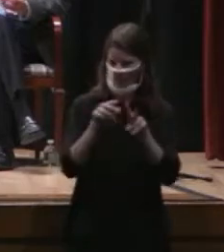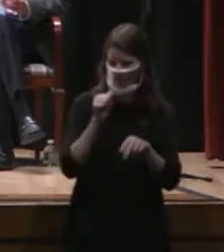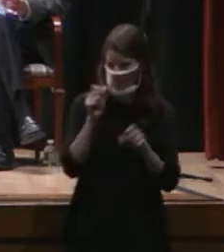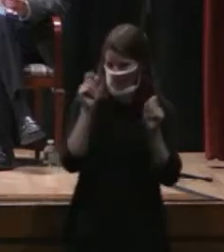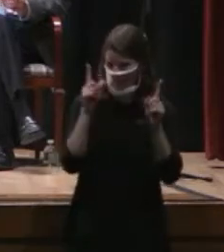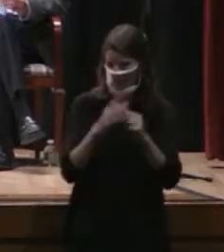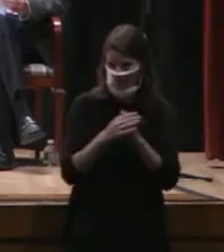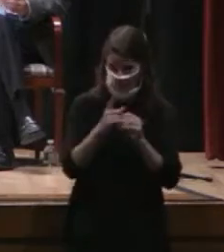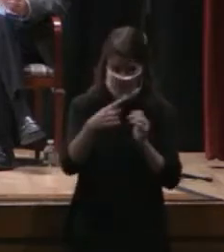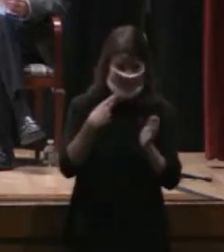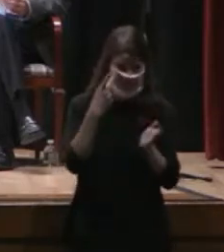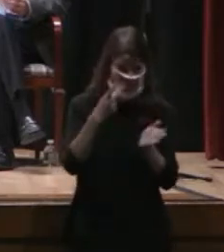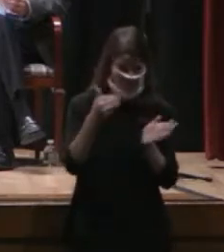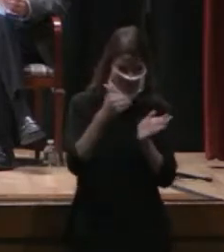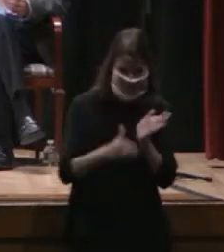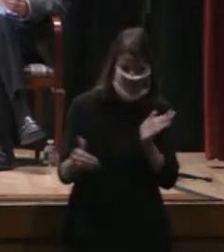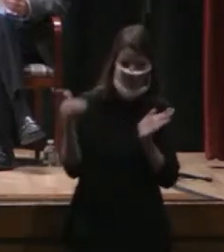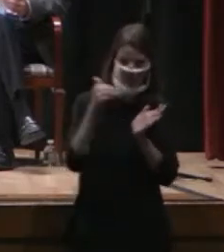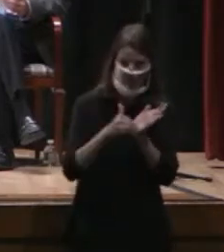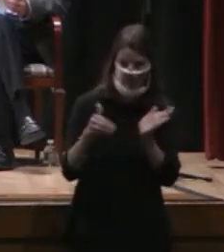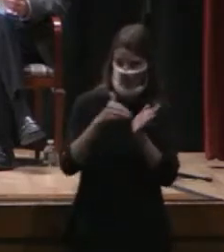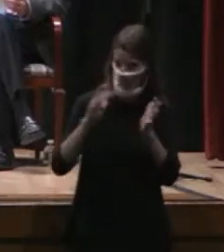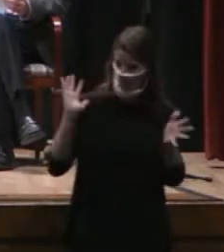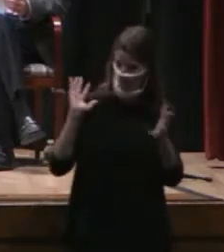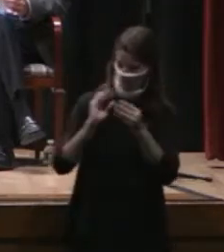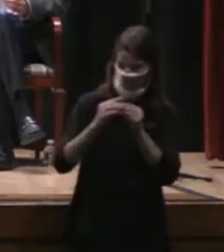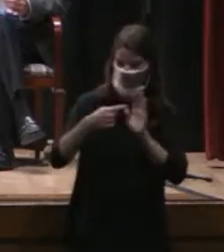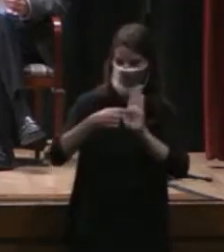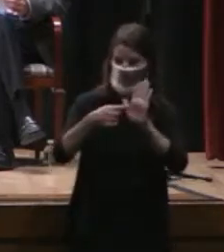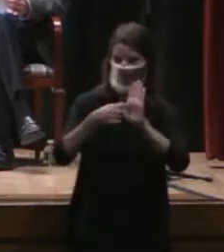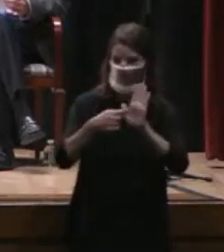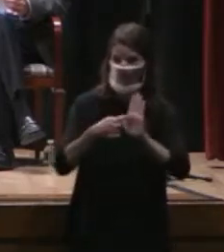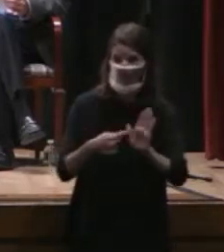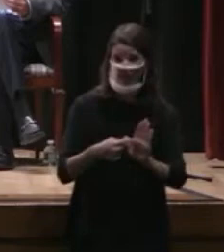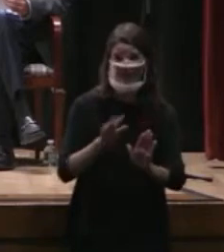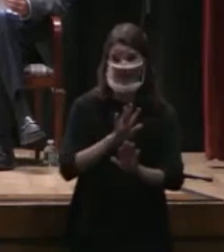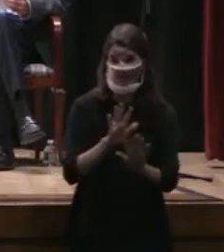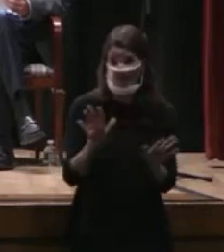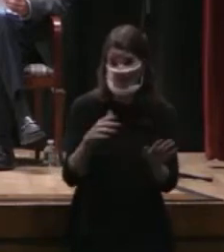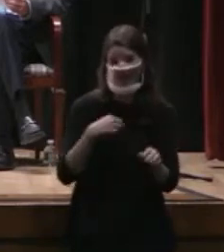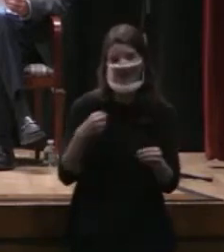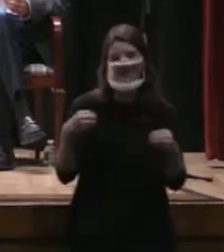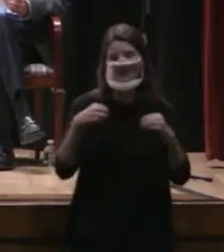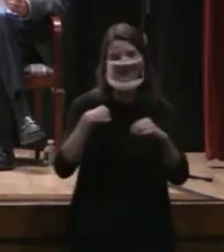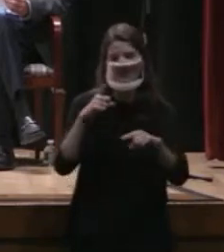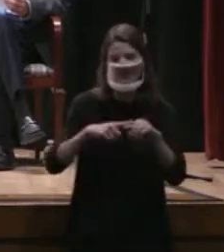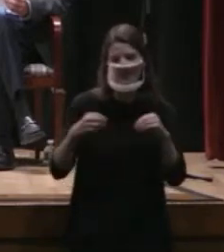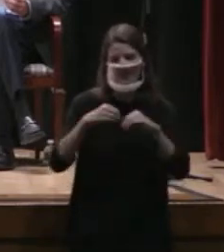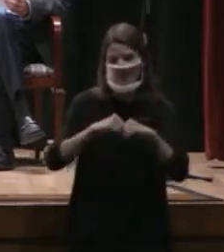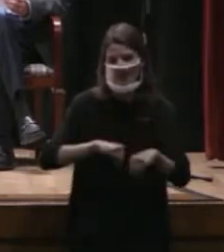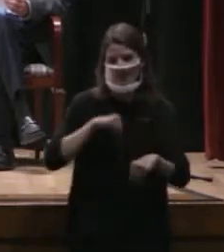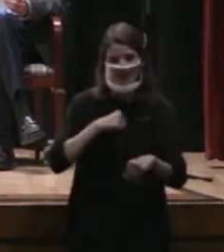been demonstrated over and over again. I couldn't be more proud of all of you.